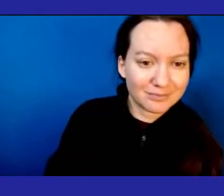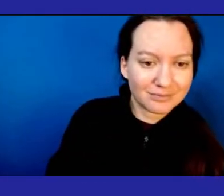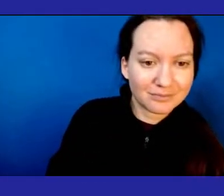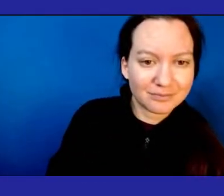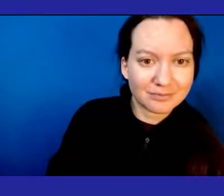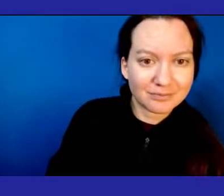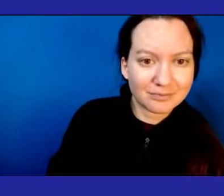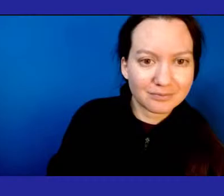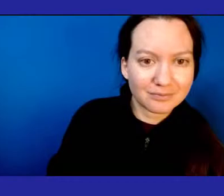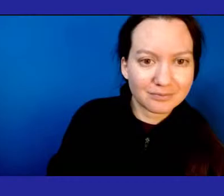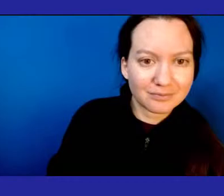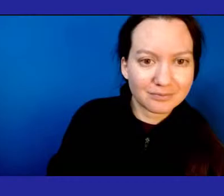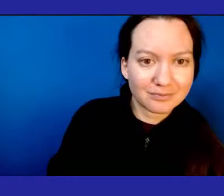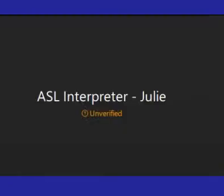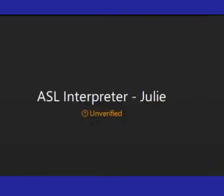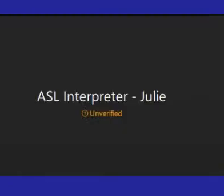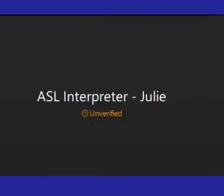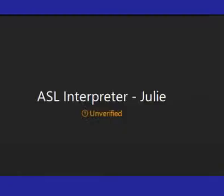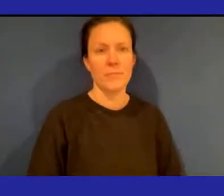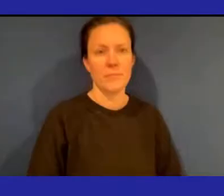Yeah, that should be it. Okay.